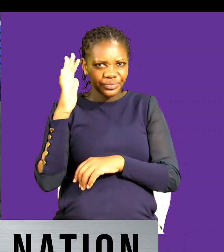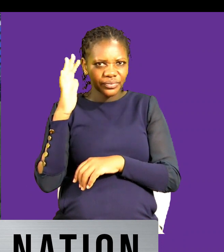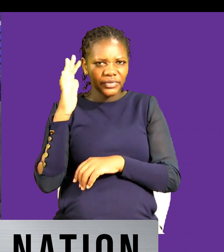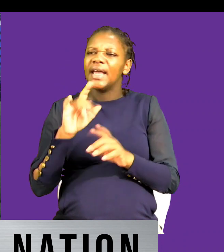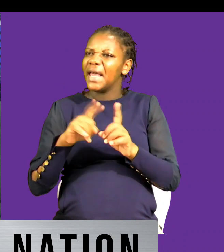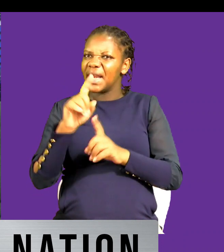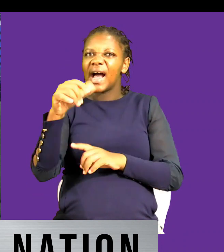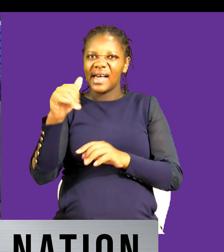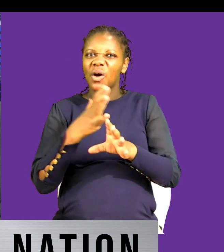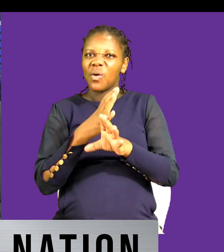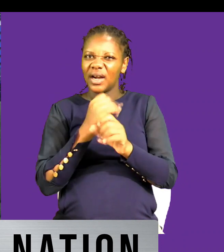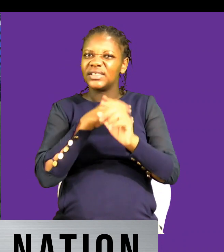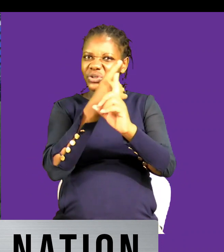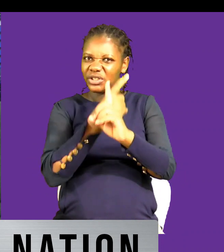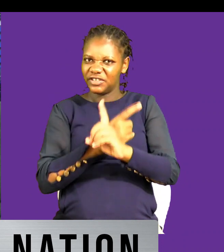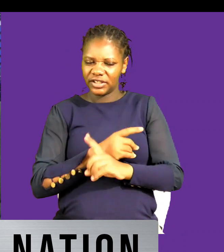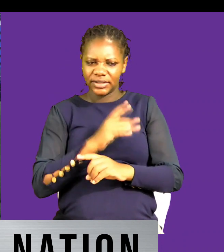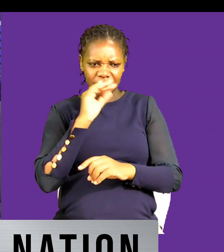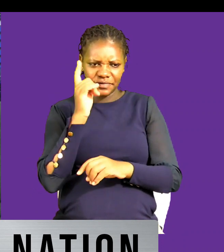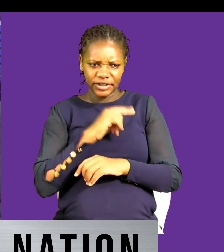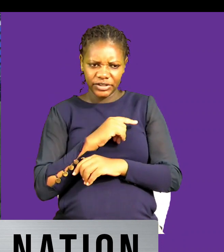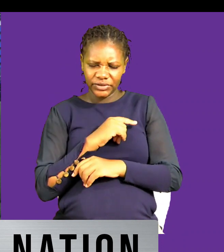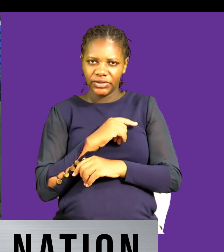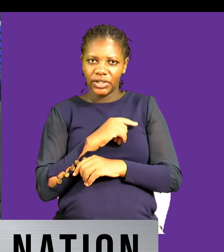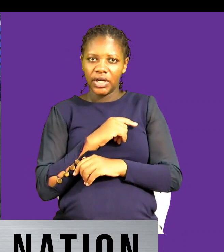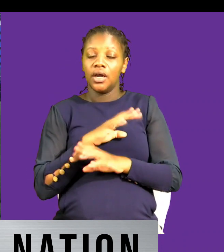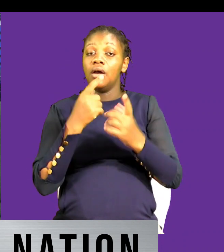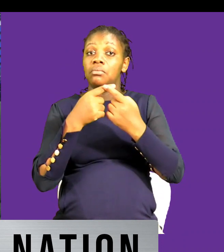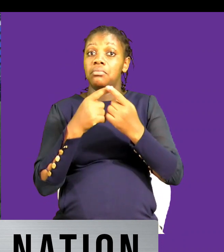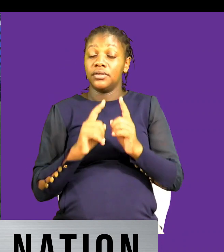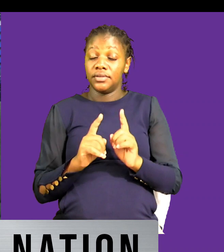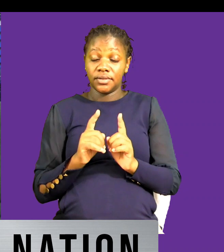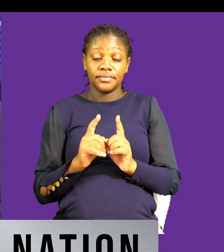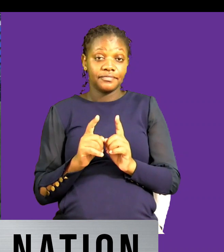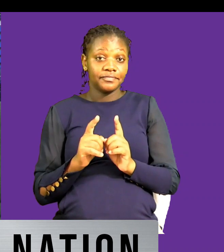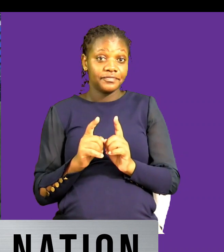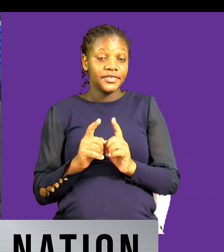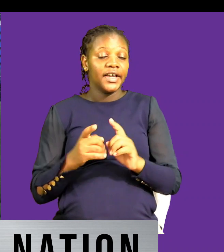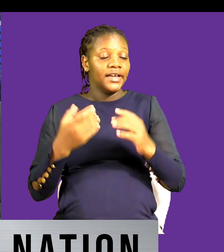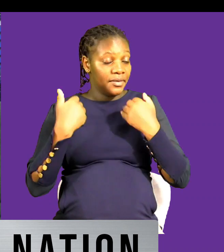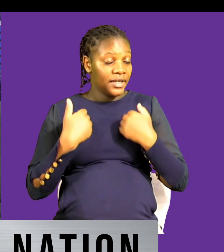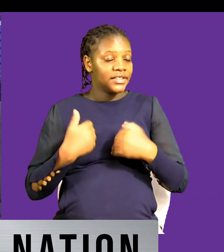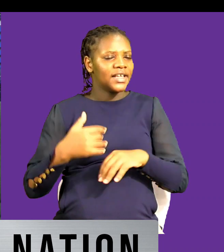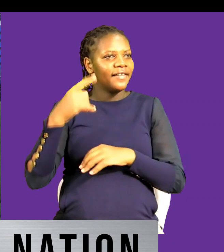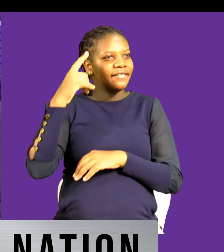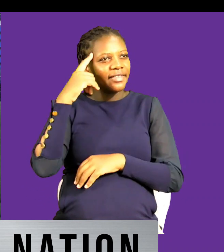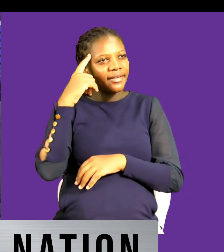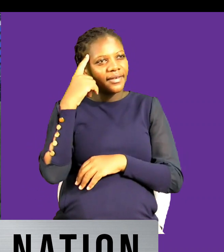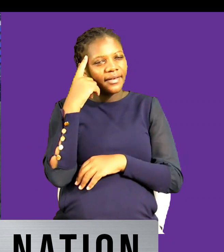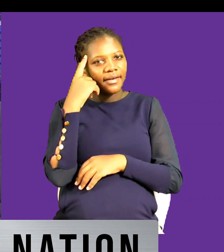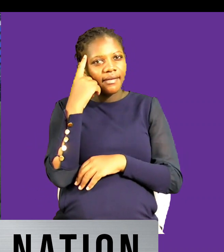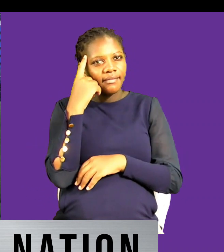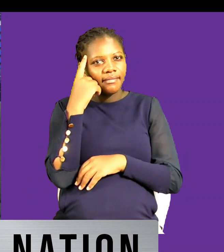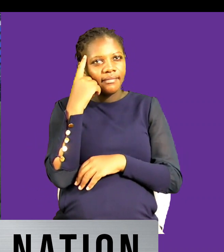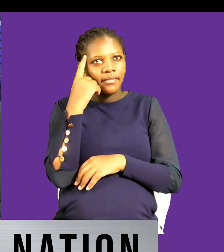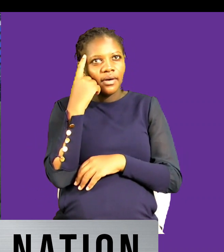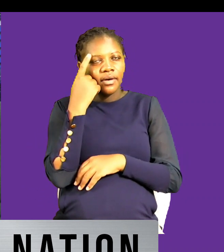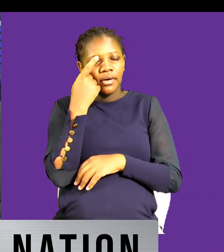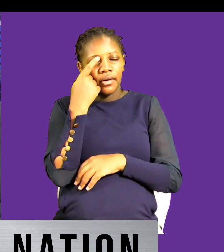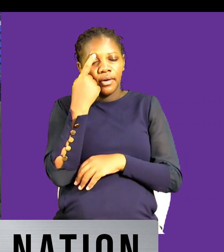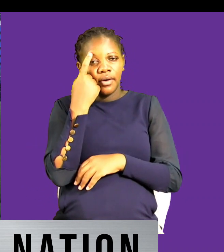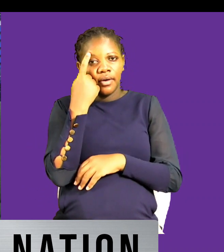several other organizations. Yes. And the thing that kept coming up was